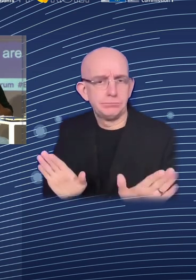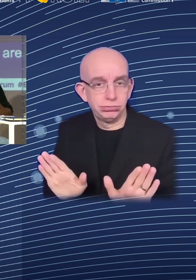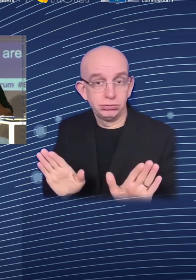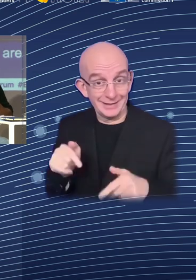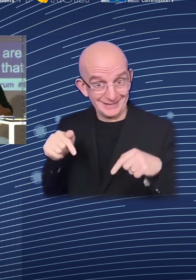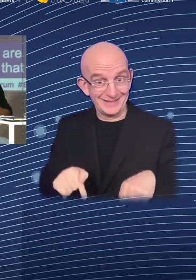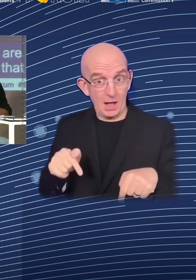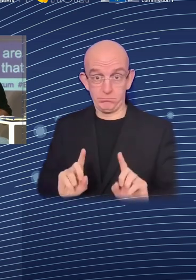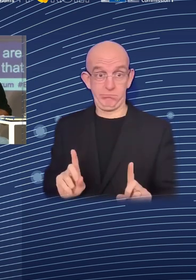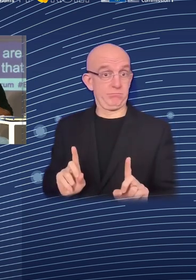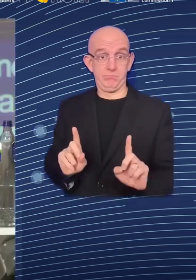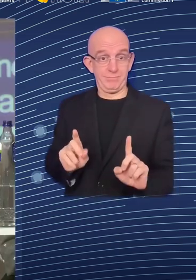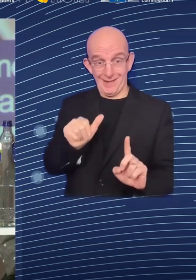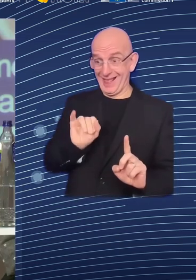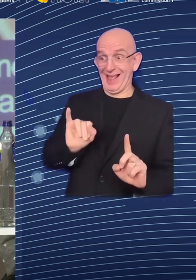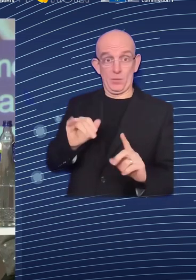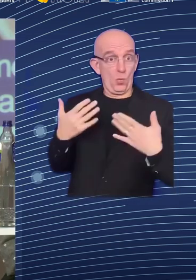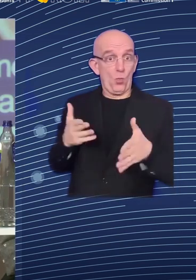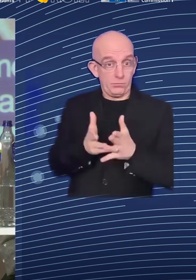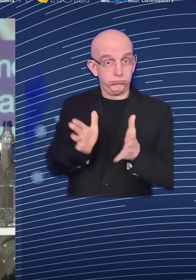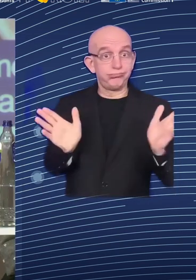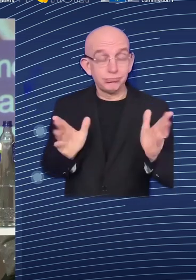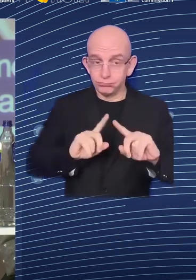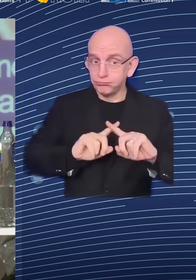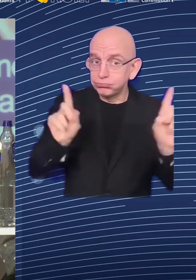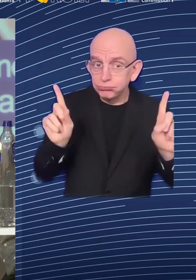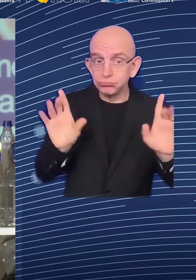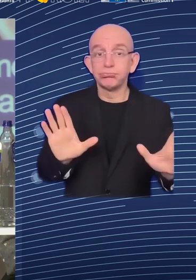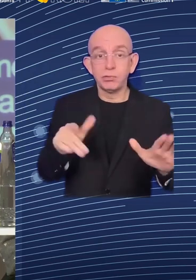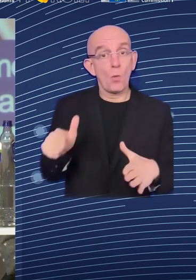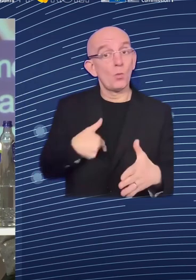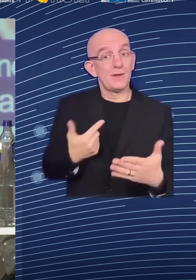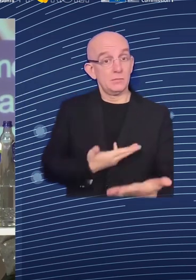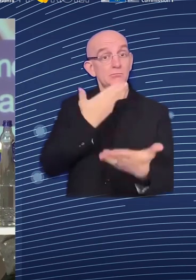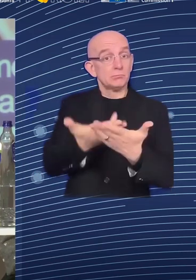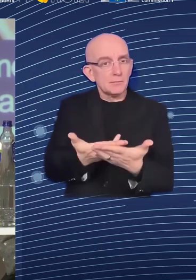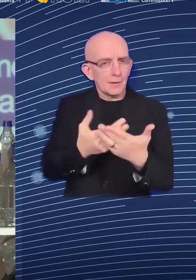about Europe, because we benefit from EU funding, we used